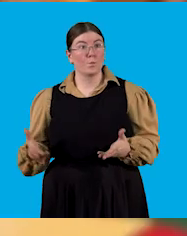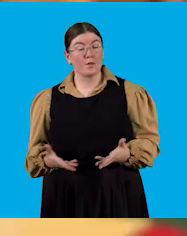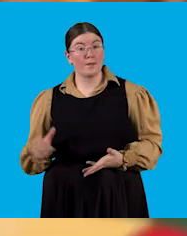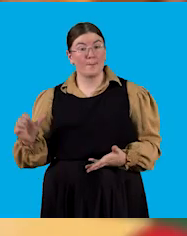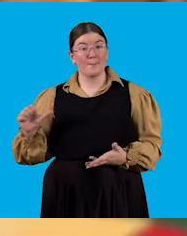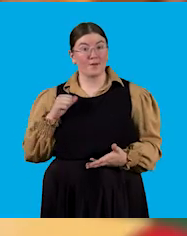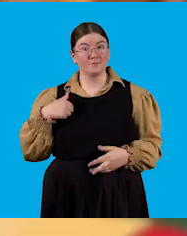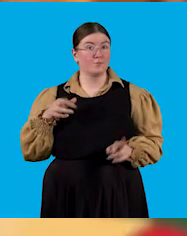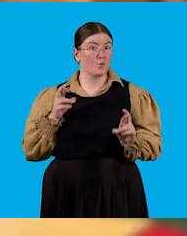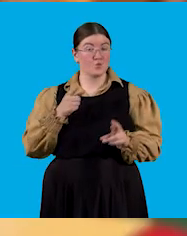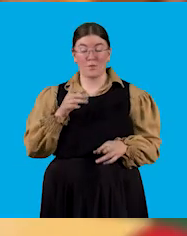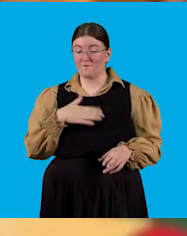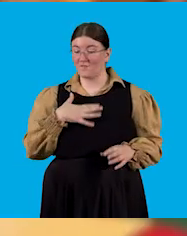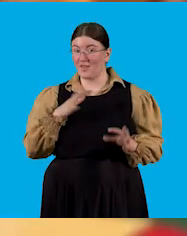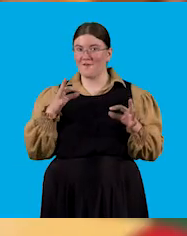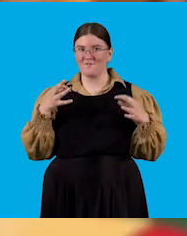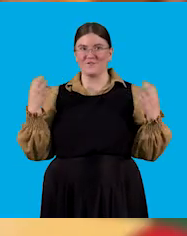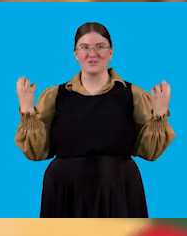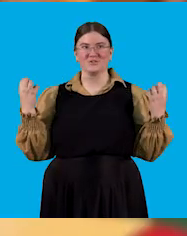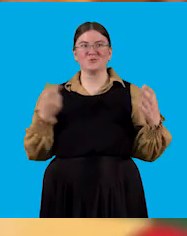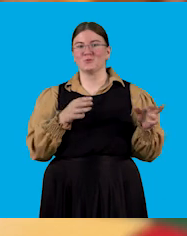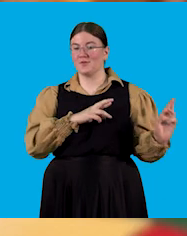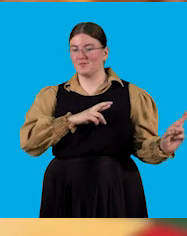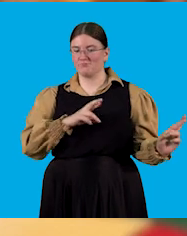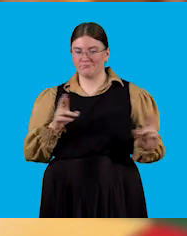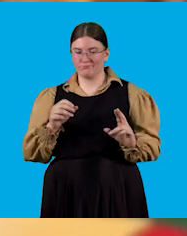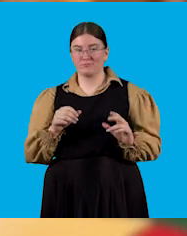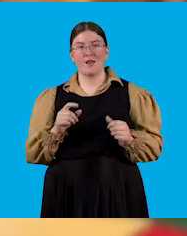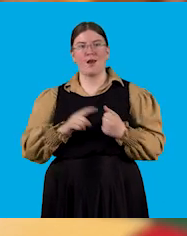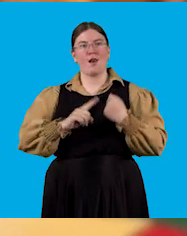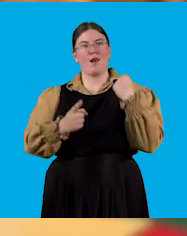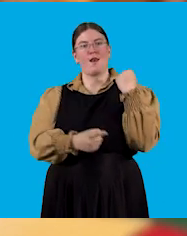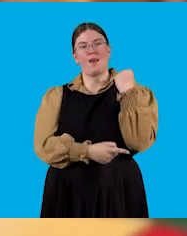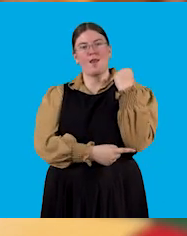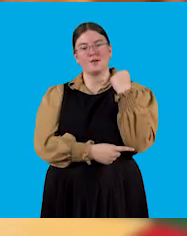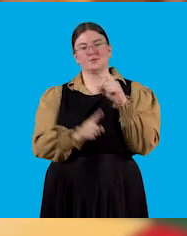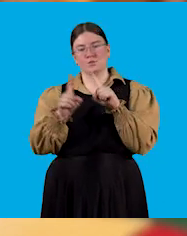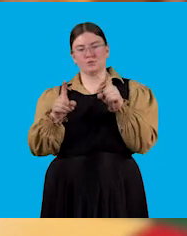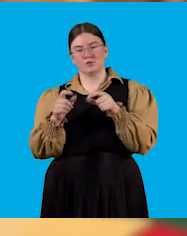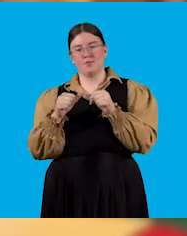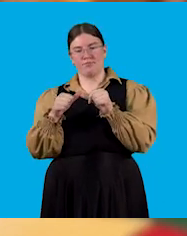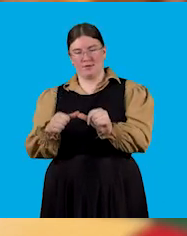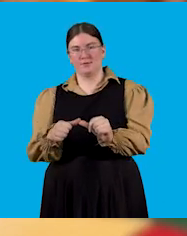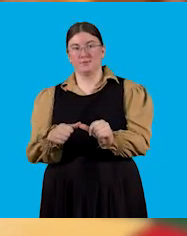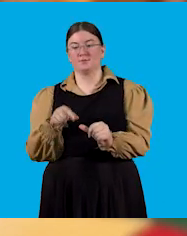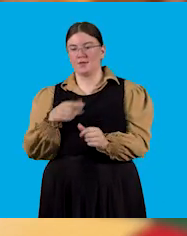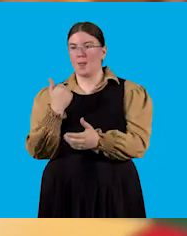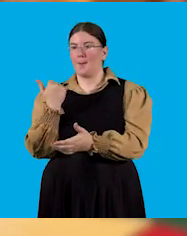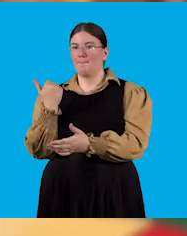Welcome back. I hope you are feeling refreshed and are ready to continue with the last set of questions, which